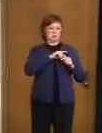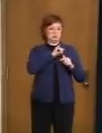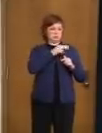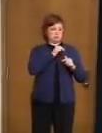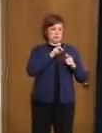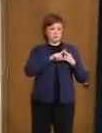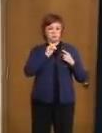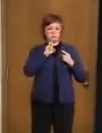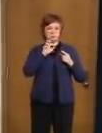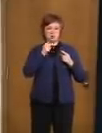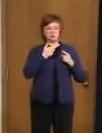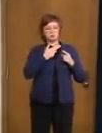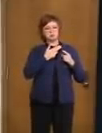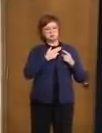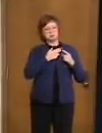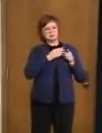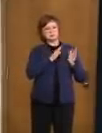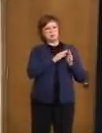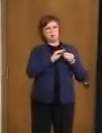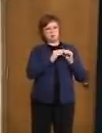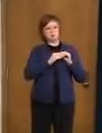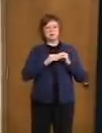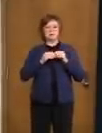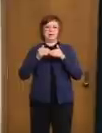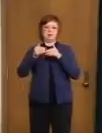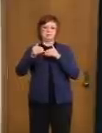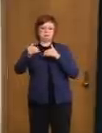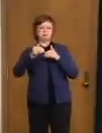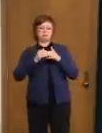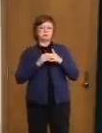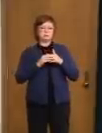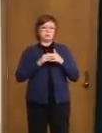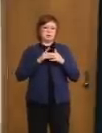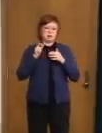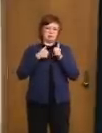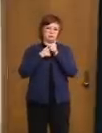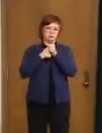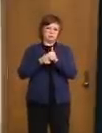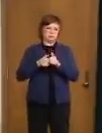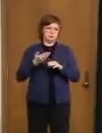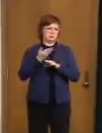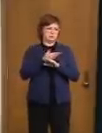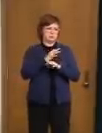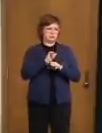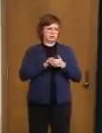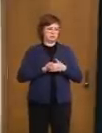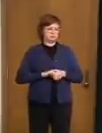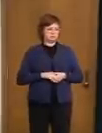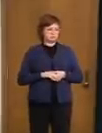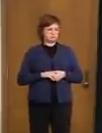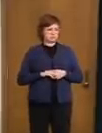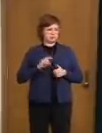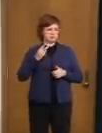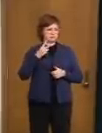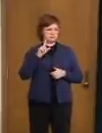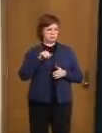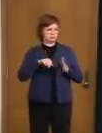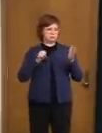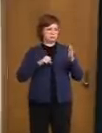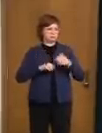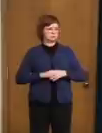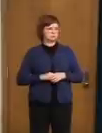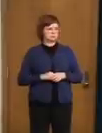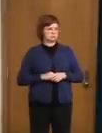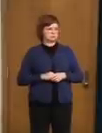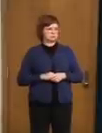health measures till that time. Do you have a follow-up, Adam? What was on the table? We've seen other provinces go for the